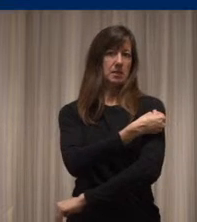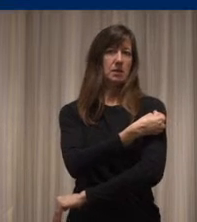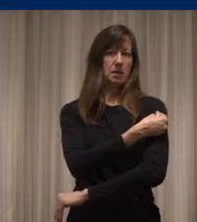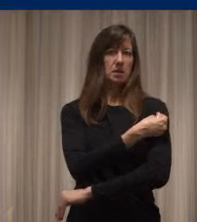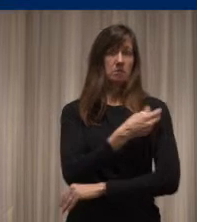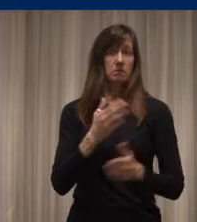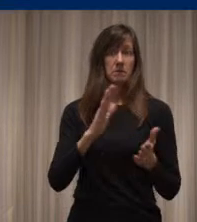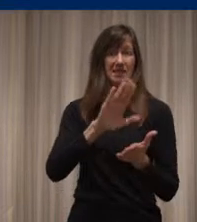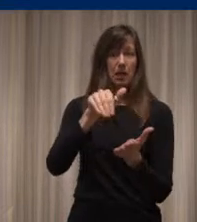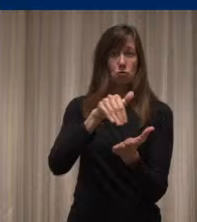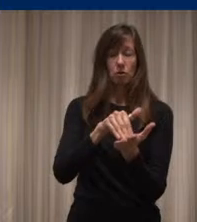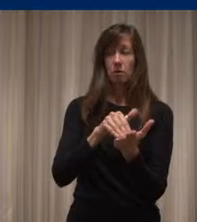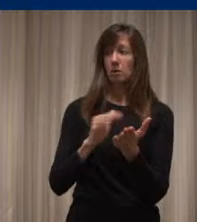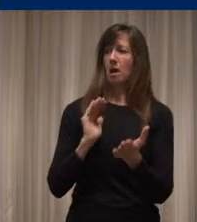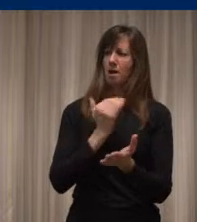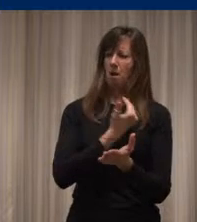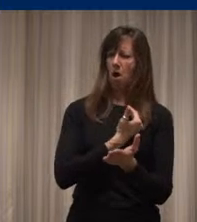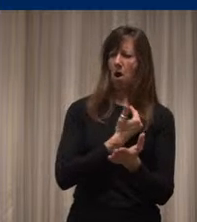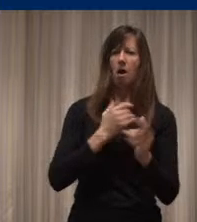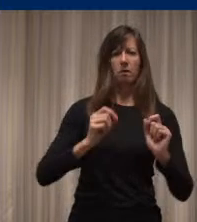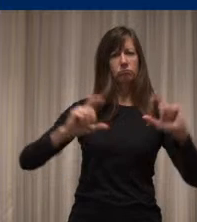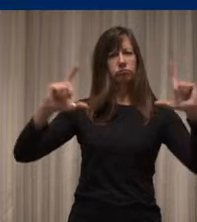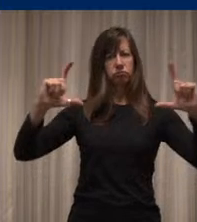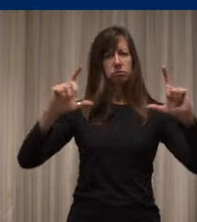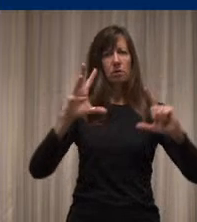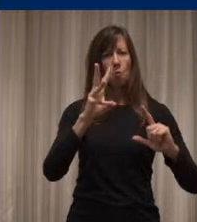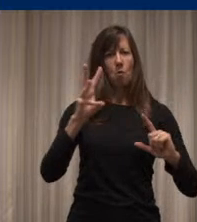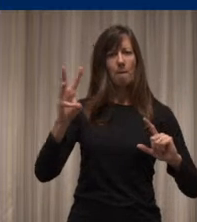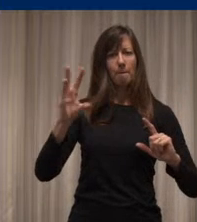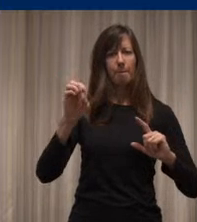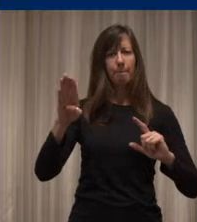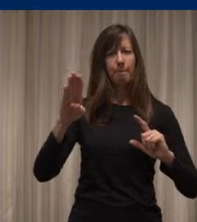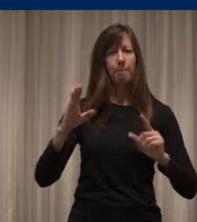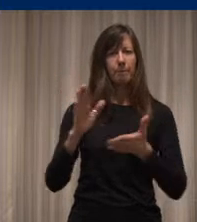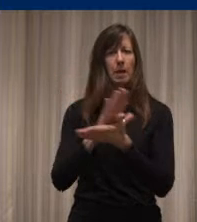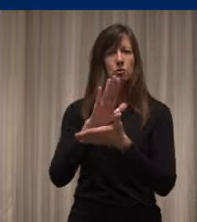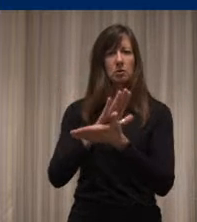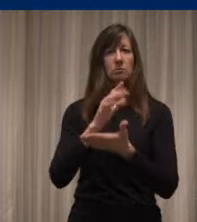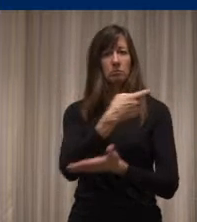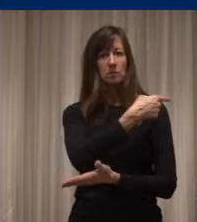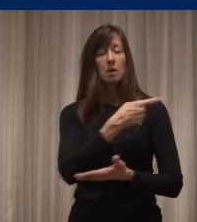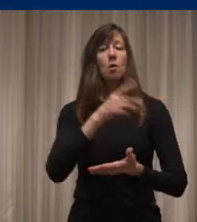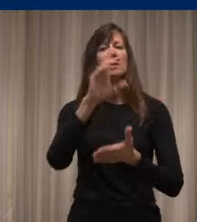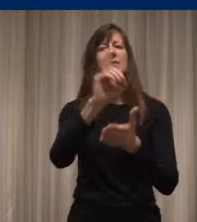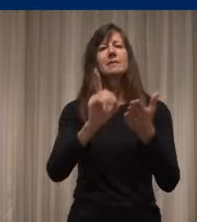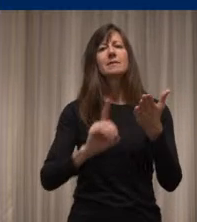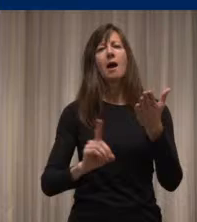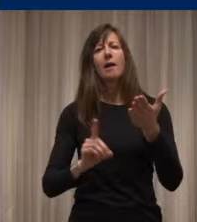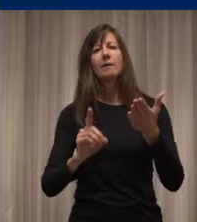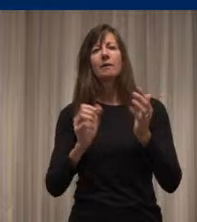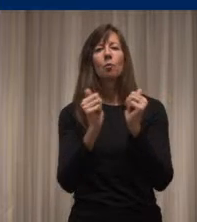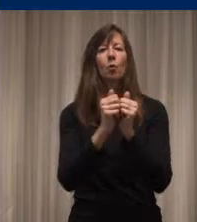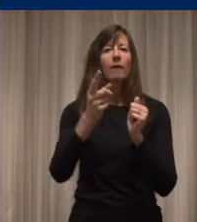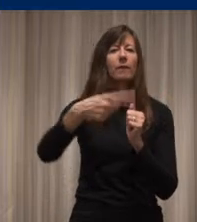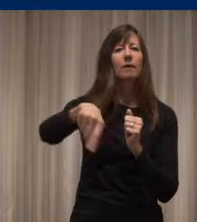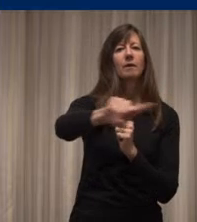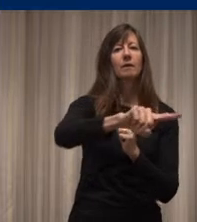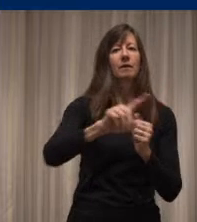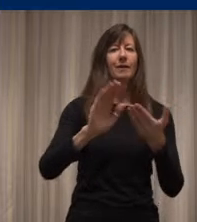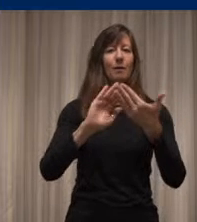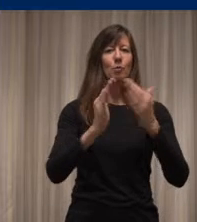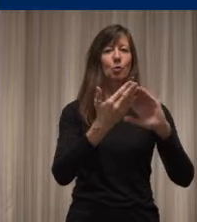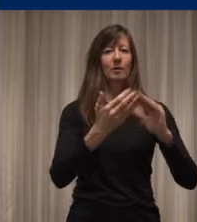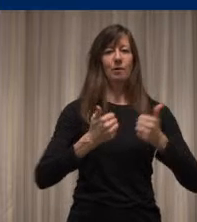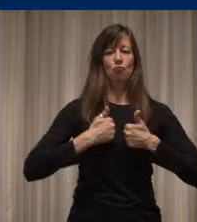COVID-19 dashboard and page, but it's specifically designed with you all in mind, with all of our residents in mind.